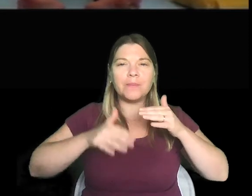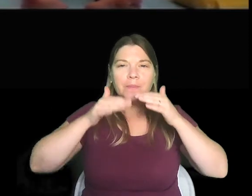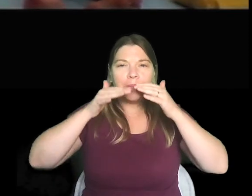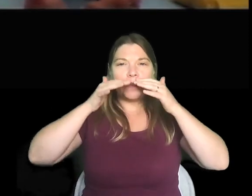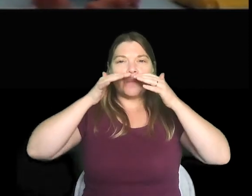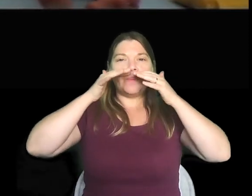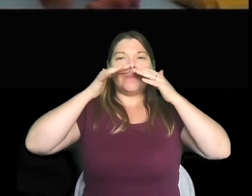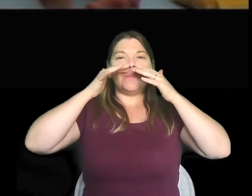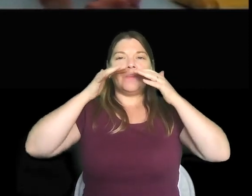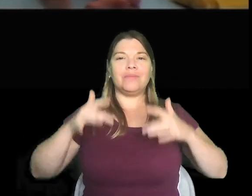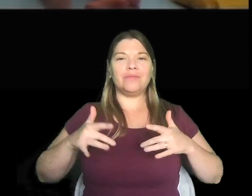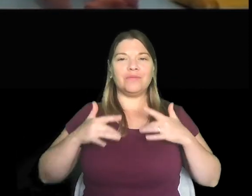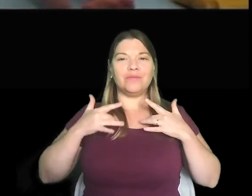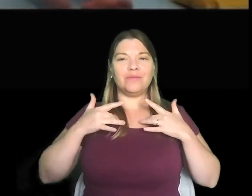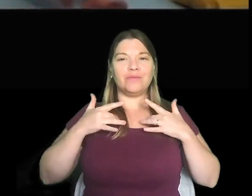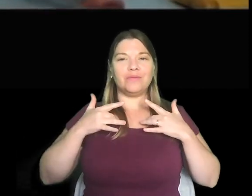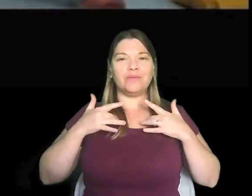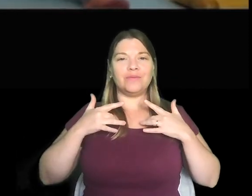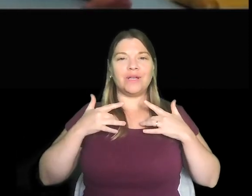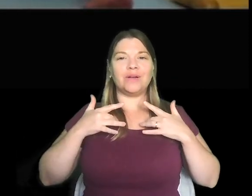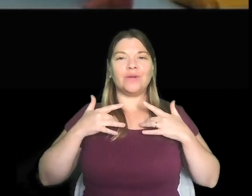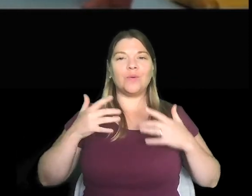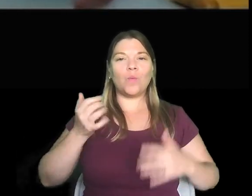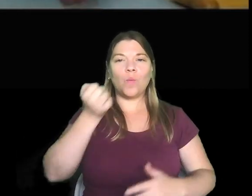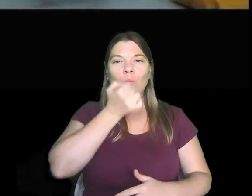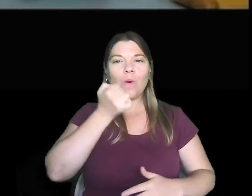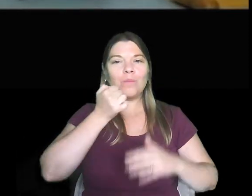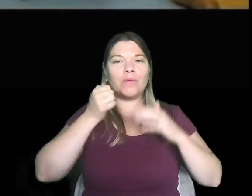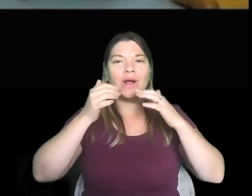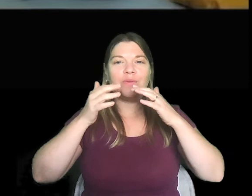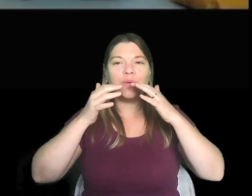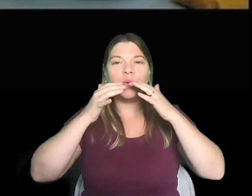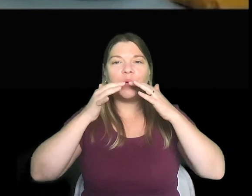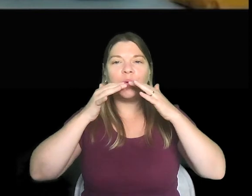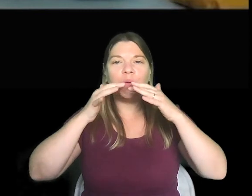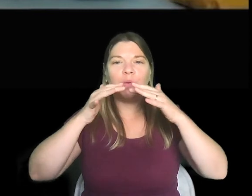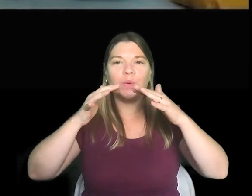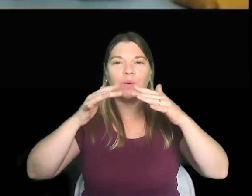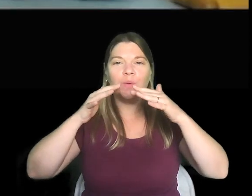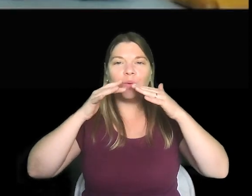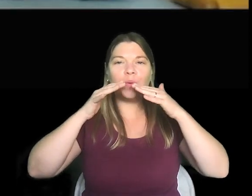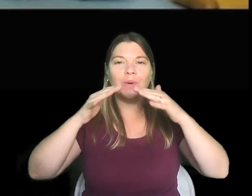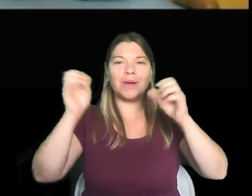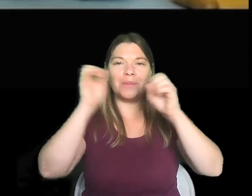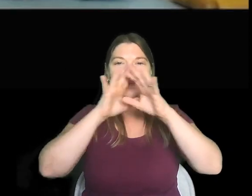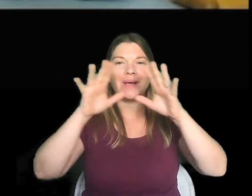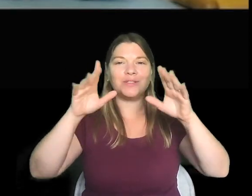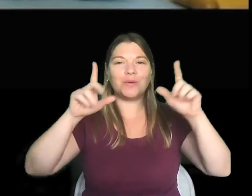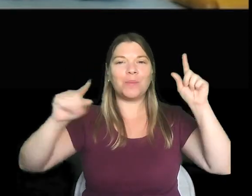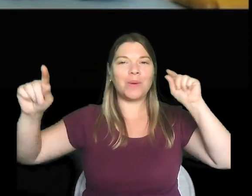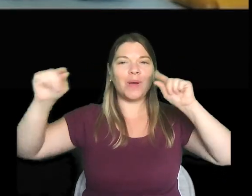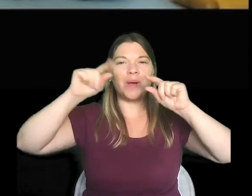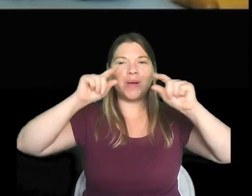feeling the warmth of your breath on your upper lip, and the sounds of birds gently